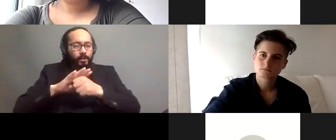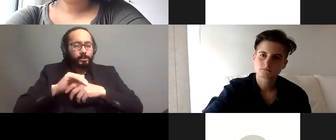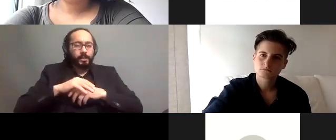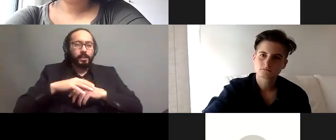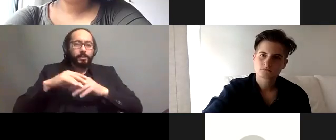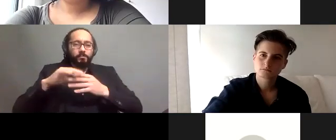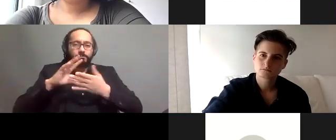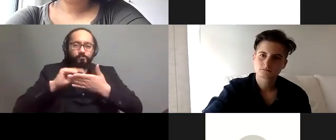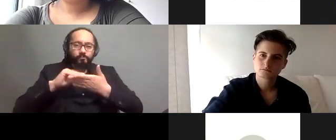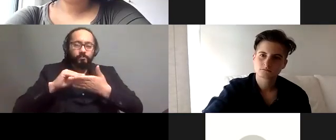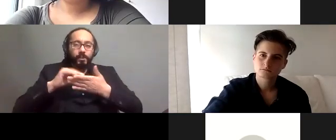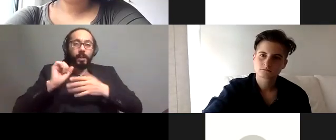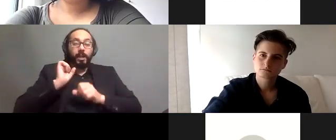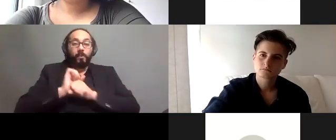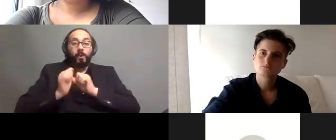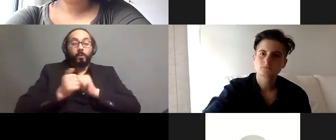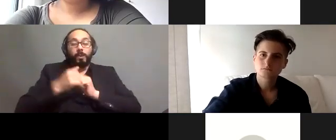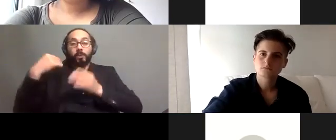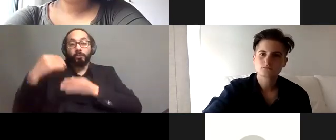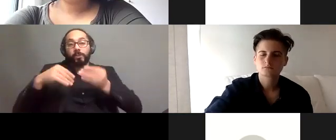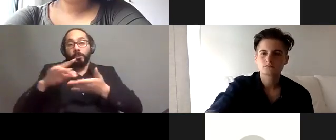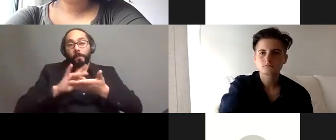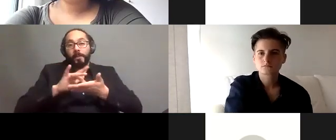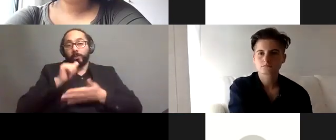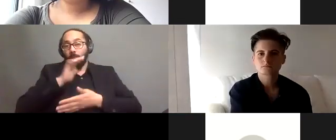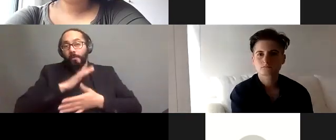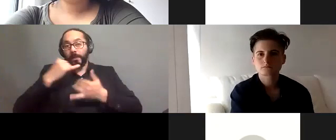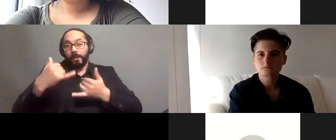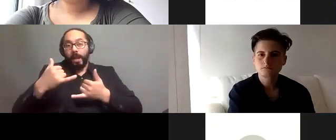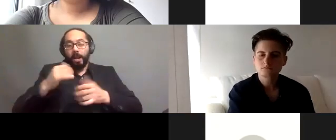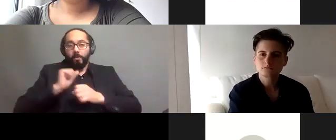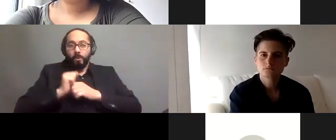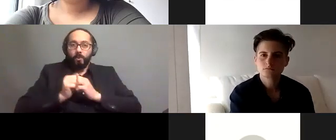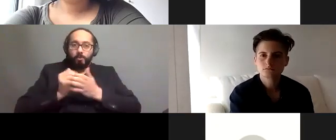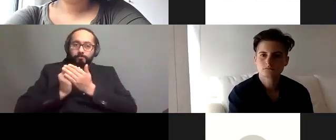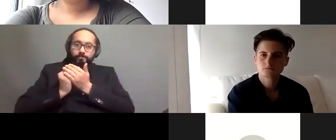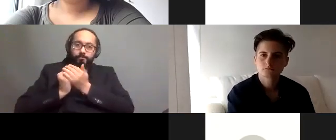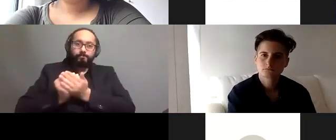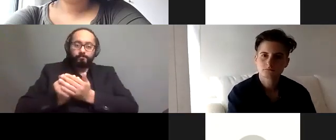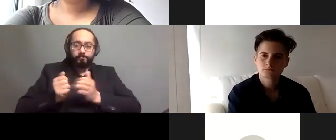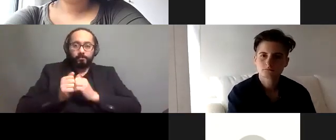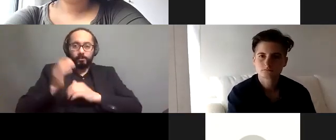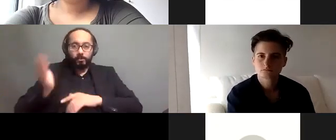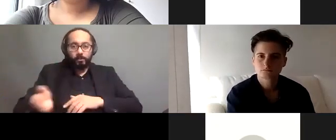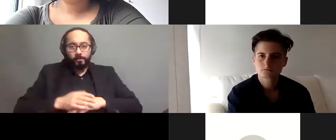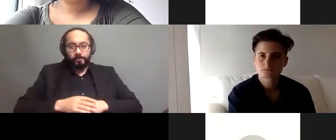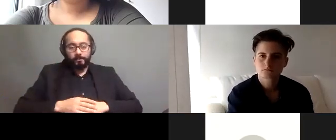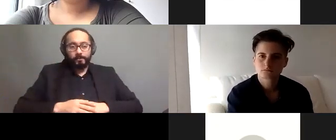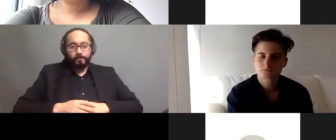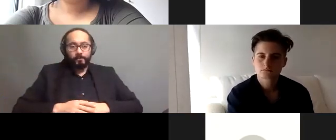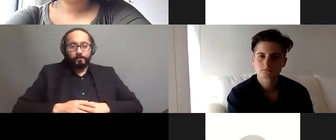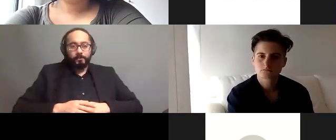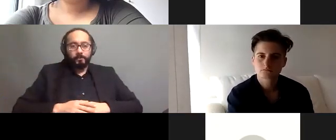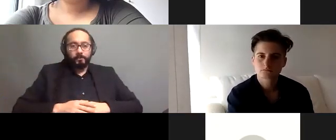traditional medicine woman now, quite closely. And one of the biggest things that's